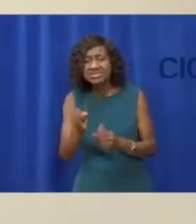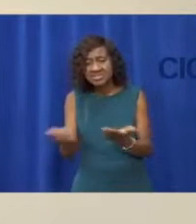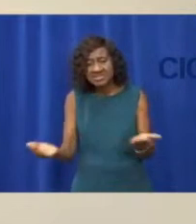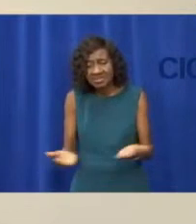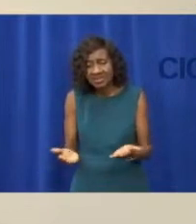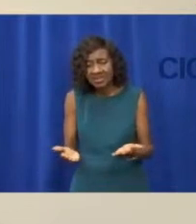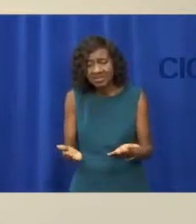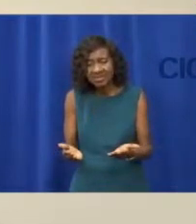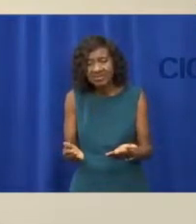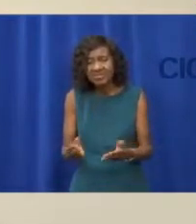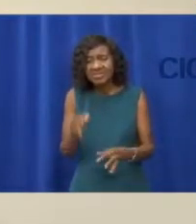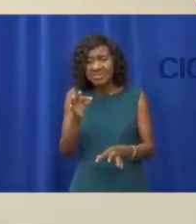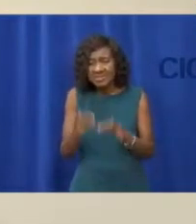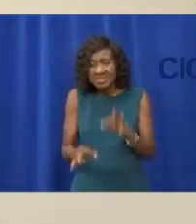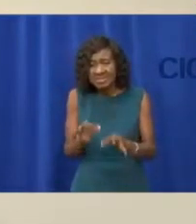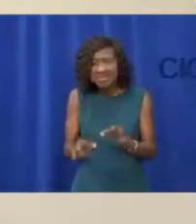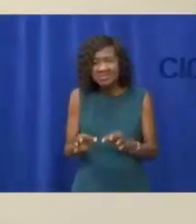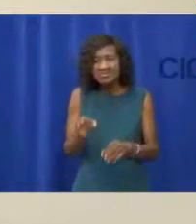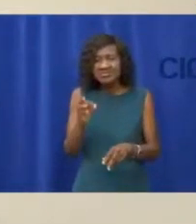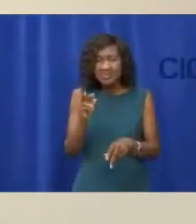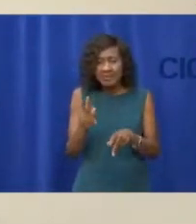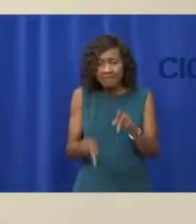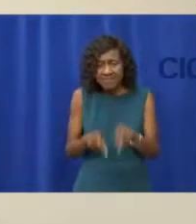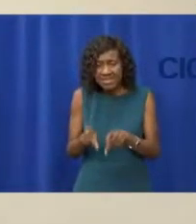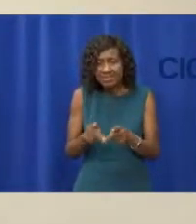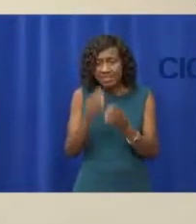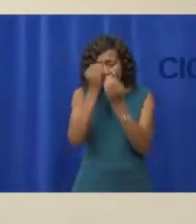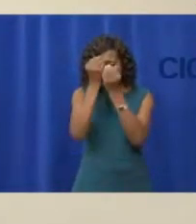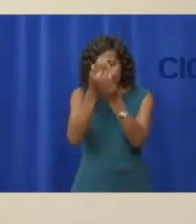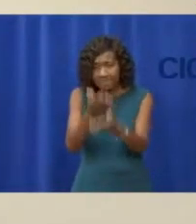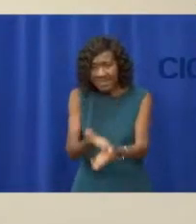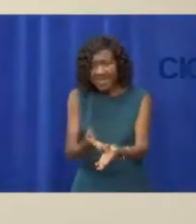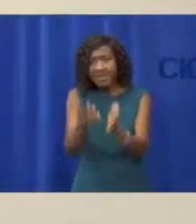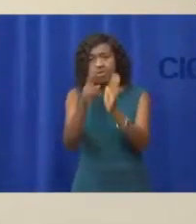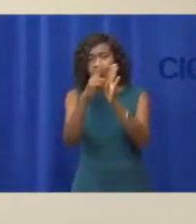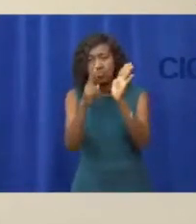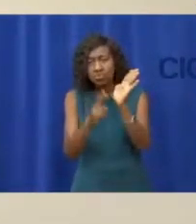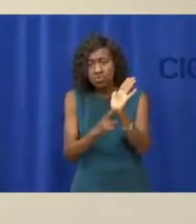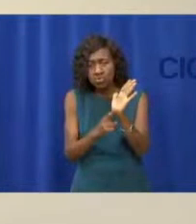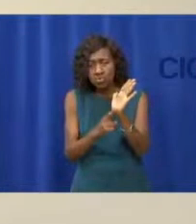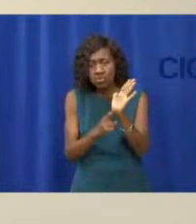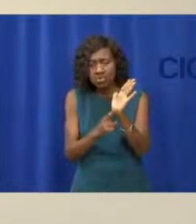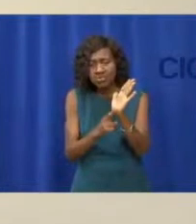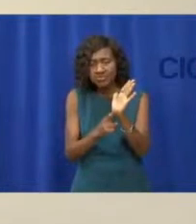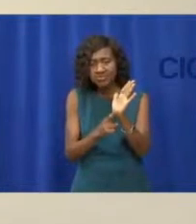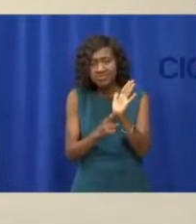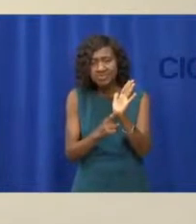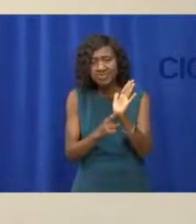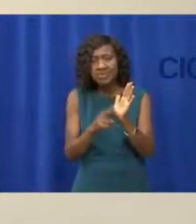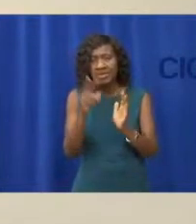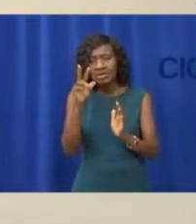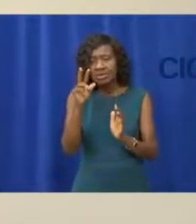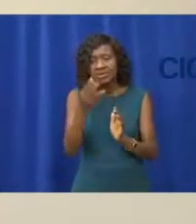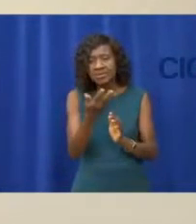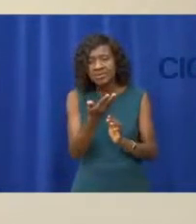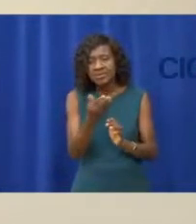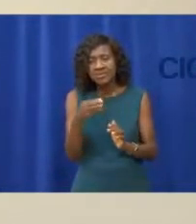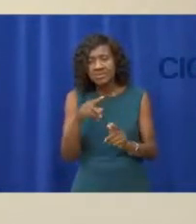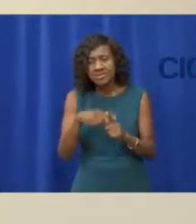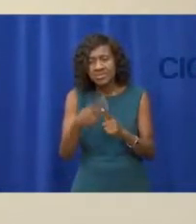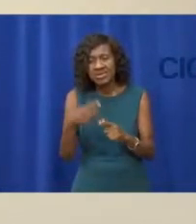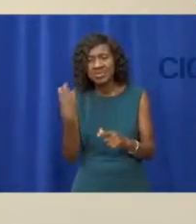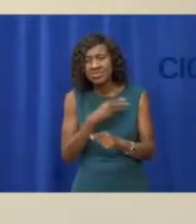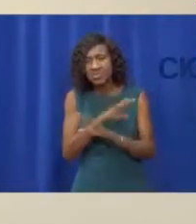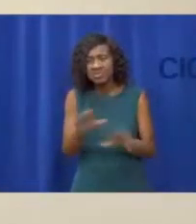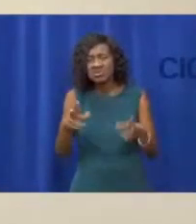to understand. If people will comply with what's currently in place, there will be no need for any further